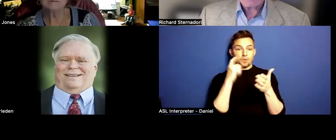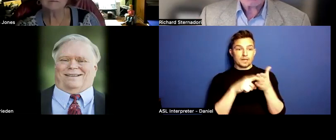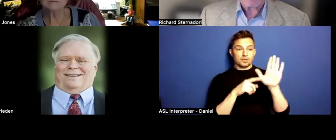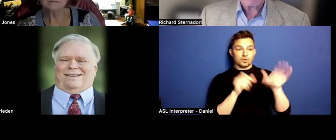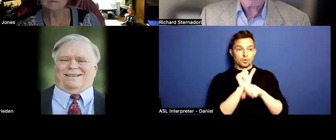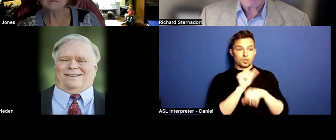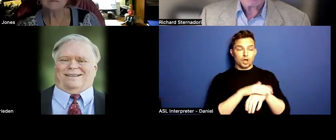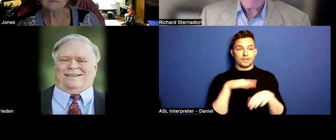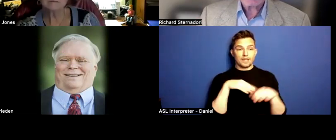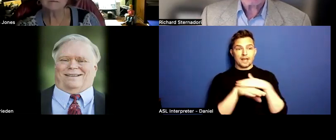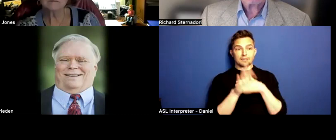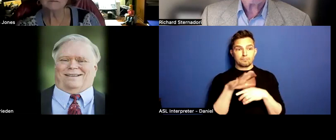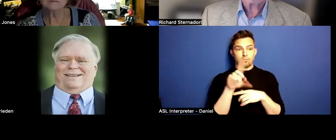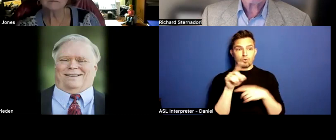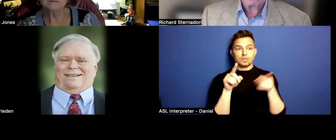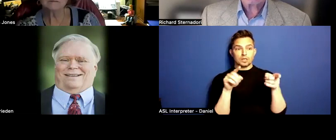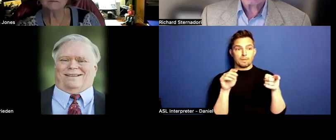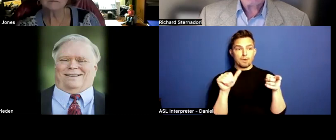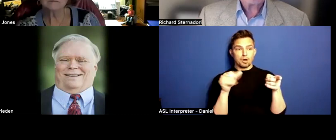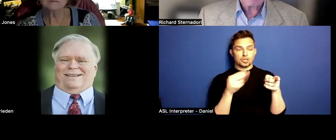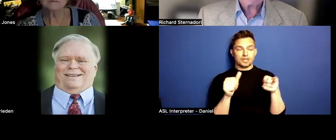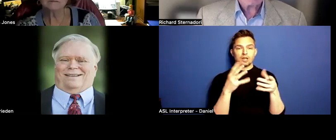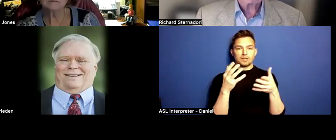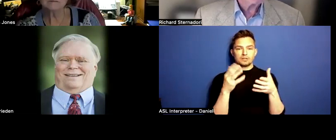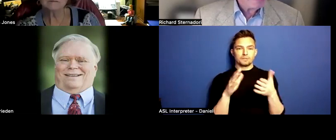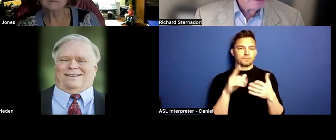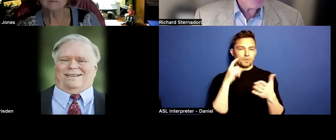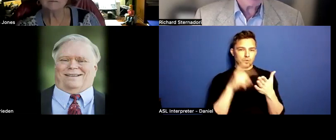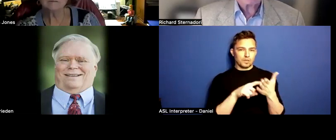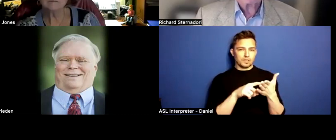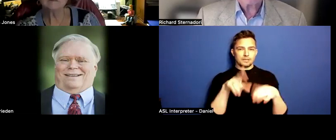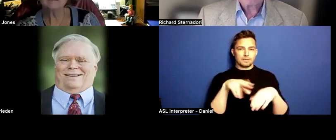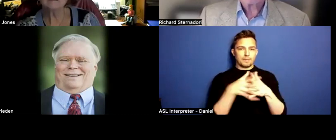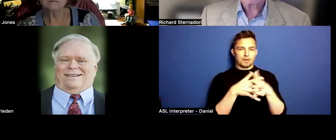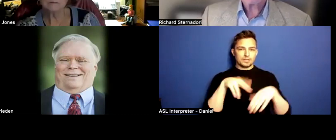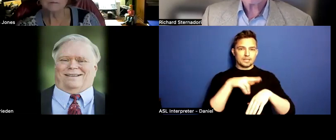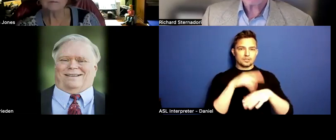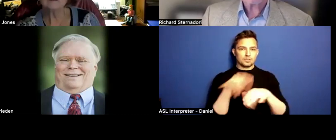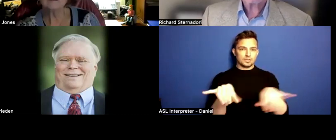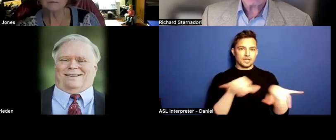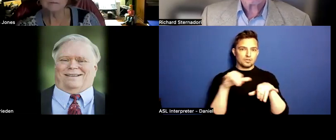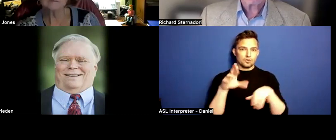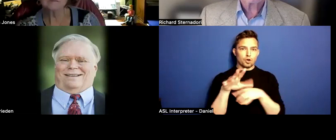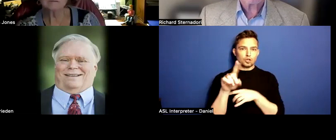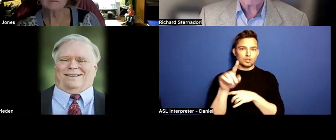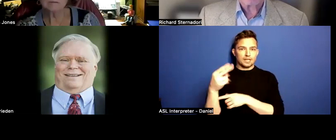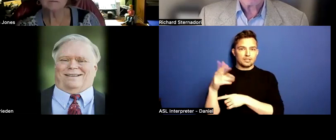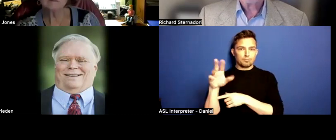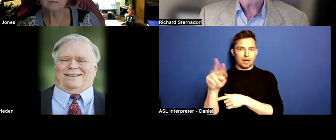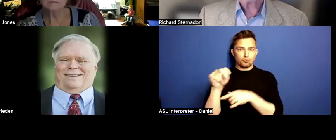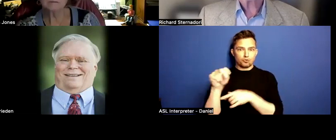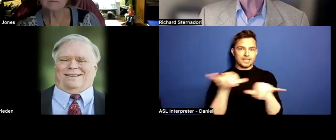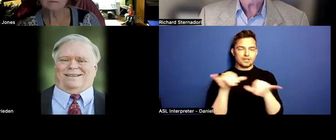the Access Board, Marsha Mazz received the prestigious American National Standards Institute Ronald H. Brown Standard Leadership